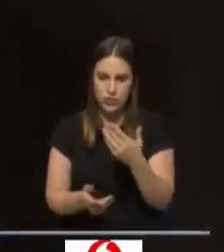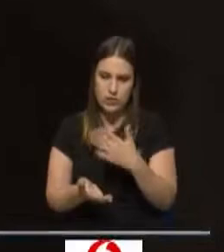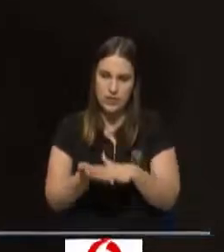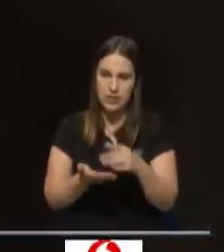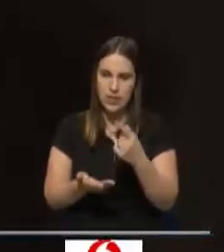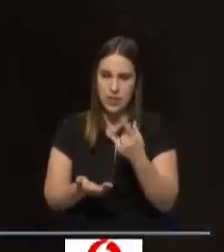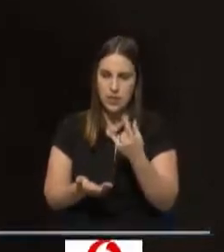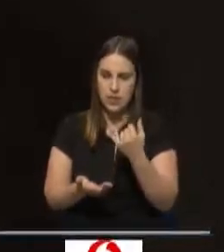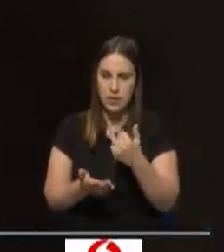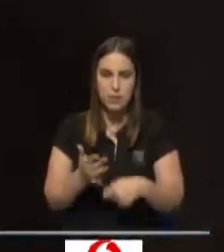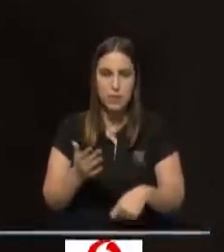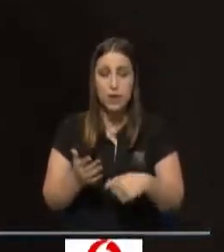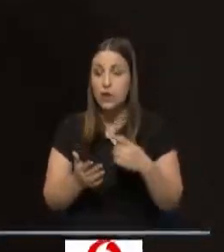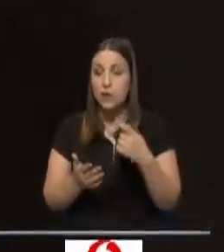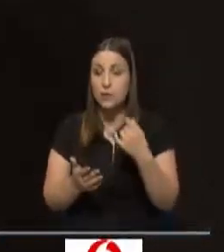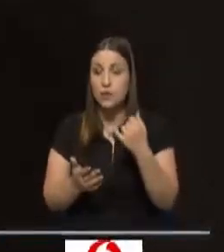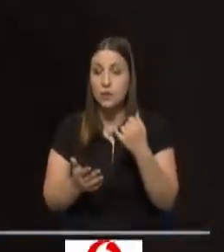amount.